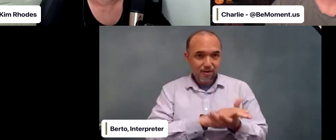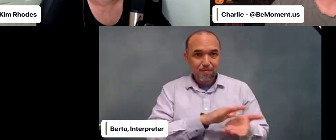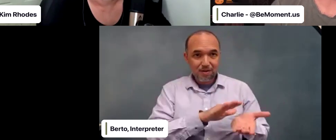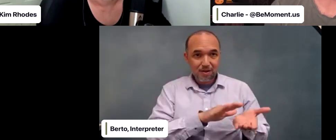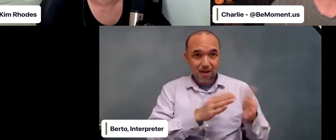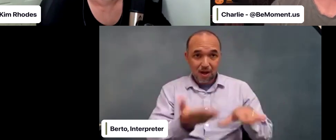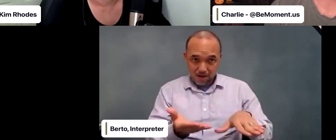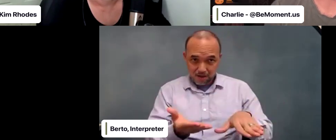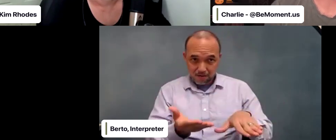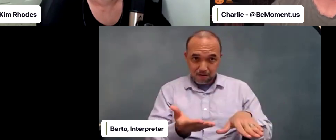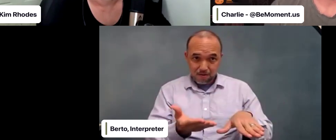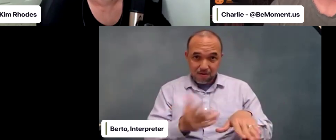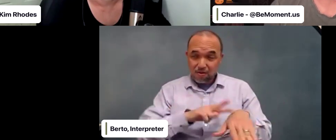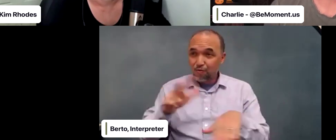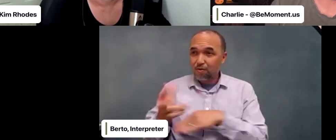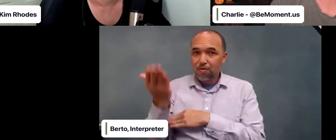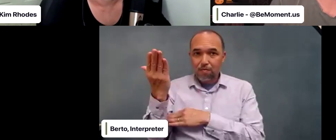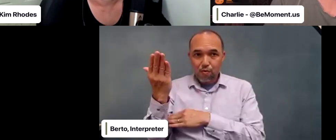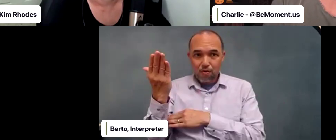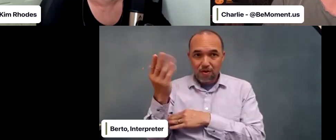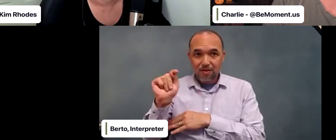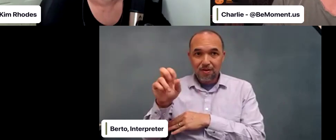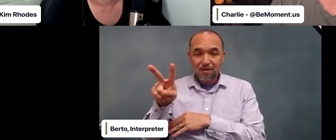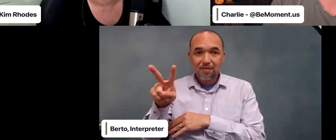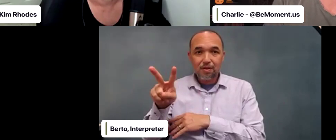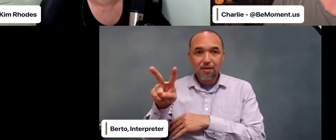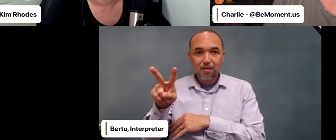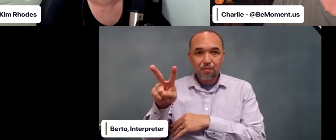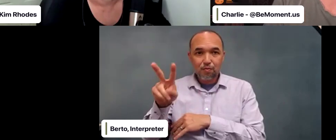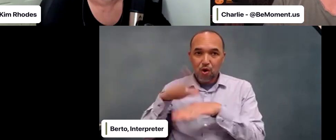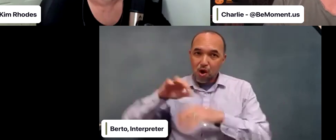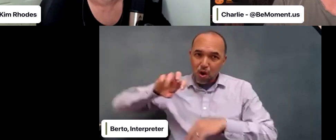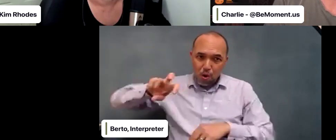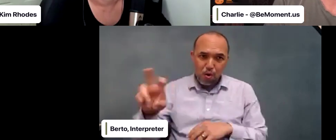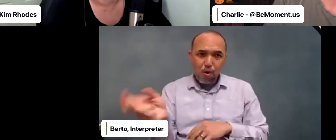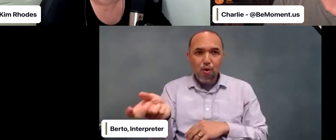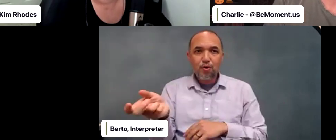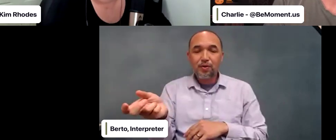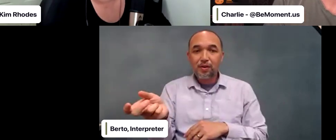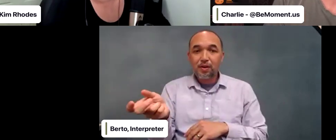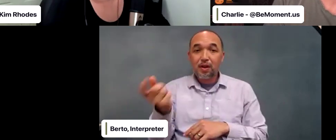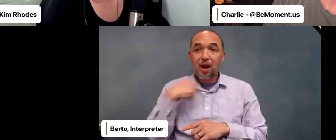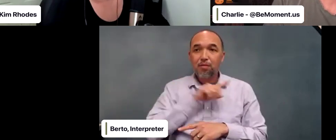volume. When I came out to turn it off, it was a music channel that was playing the song "Don't Forget Me When I'm Gone."